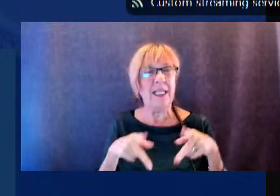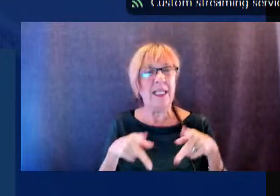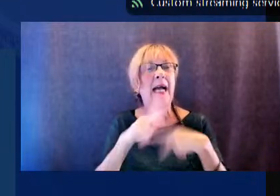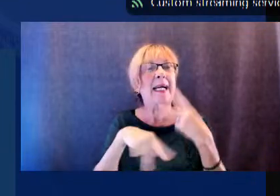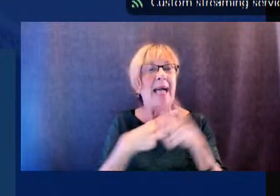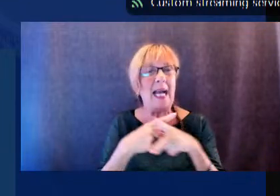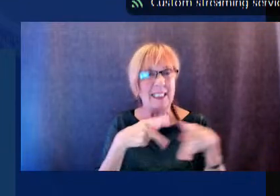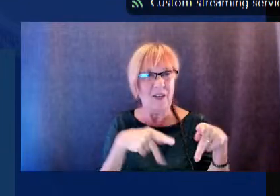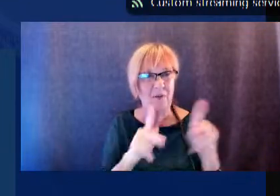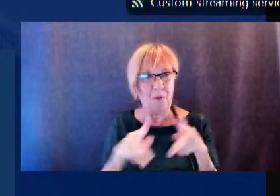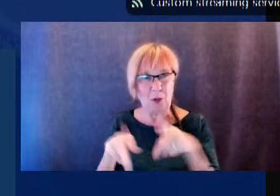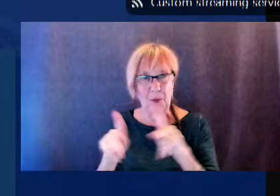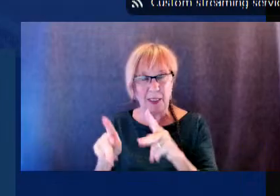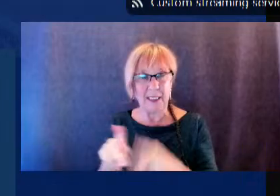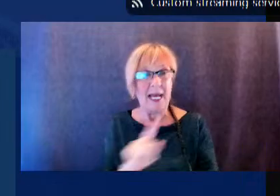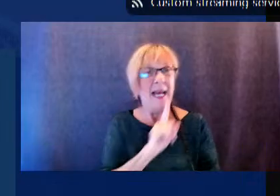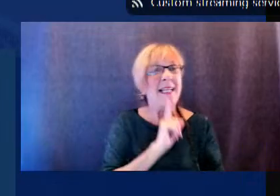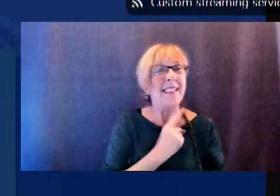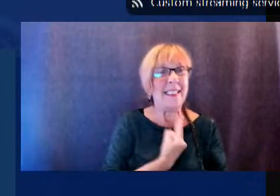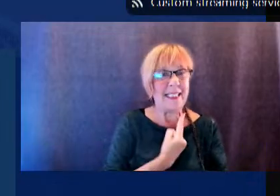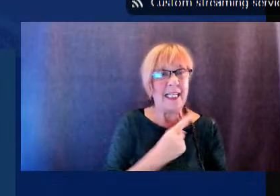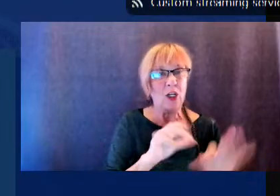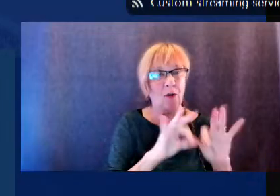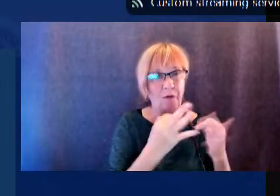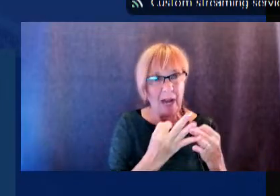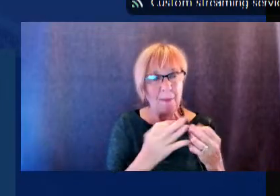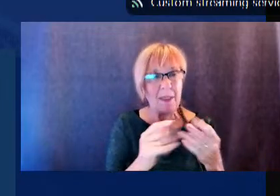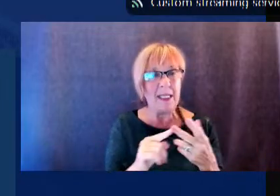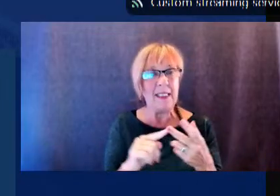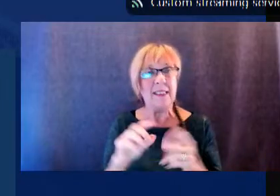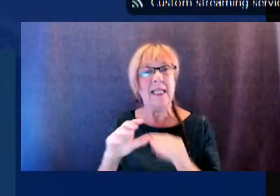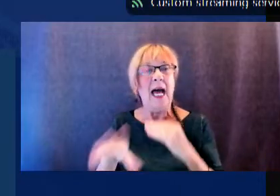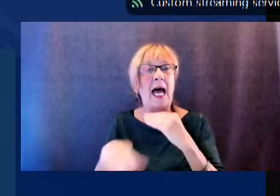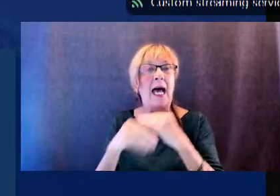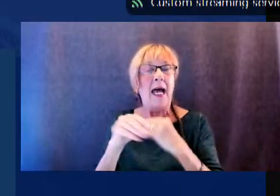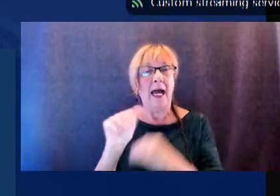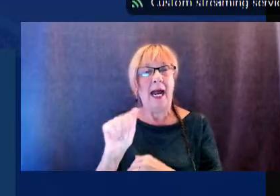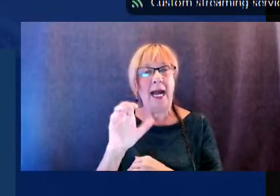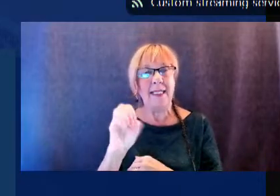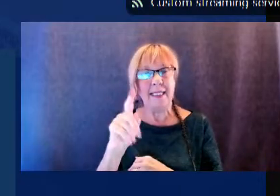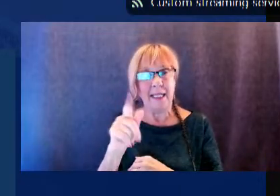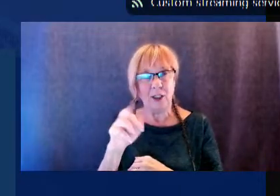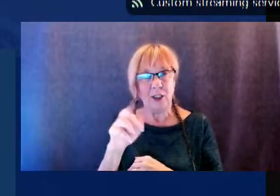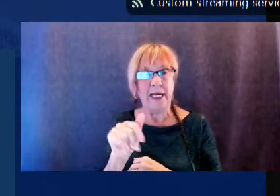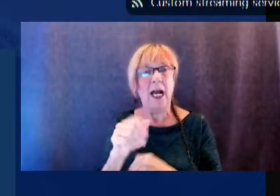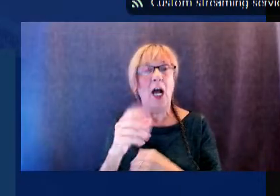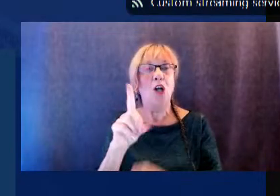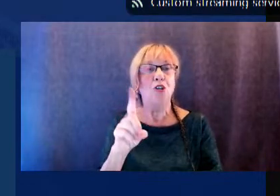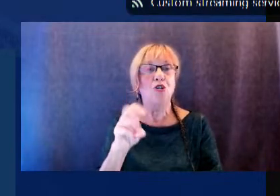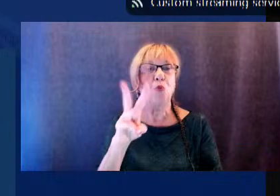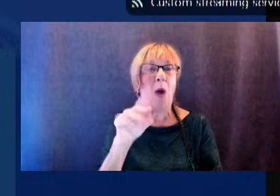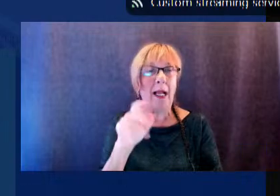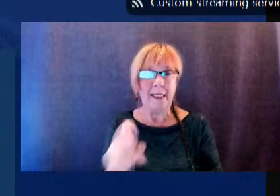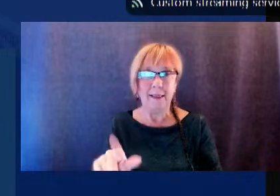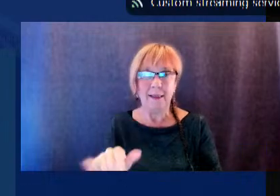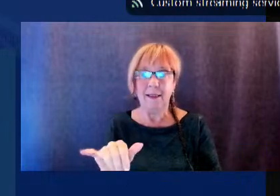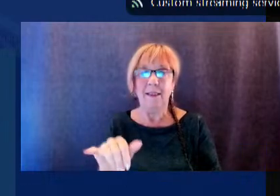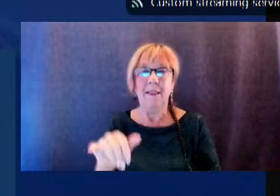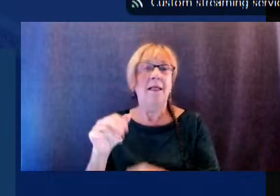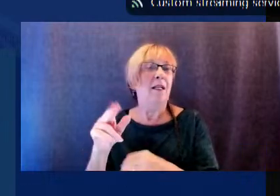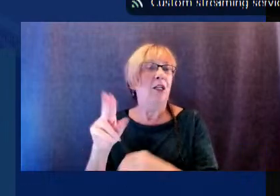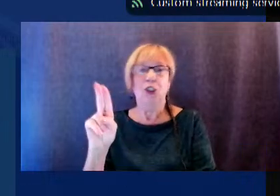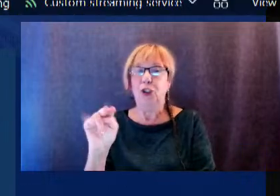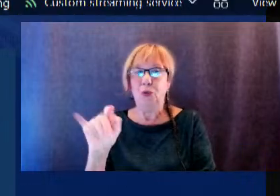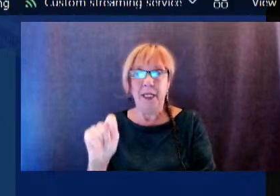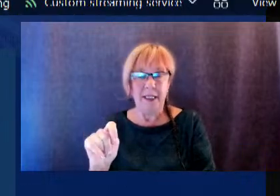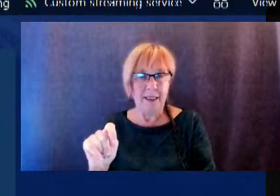the breakdown in how many single family homes, how many accessory dwelling units, accessory structures, multifamily homes, and